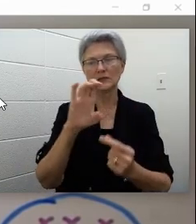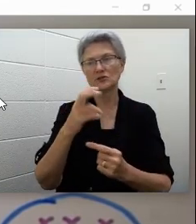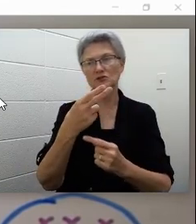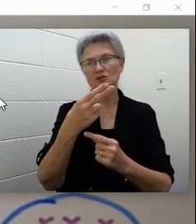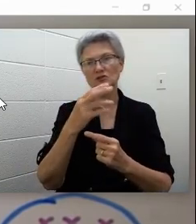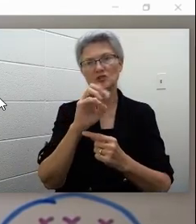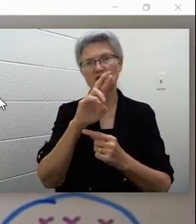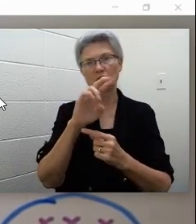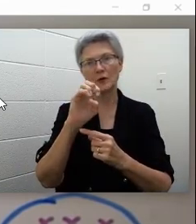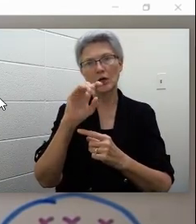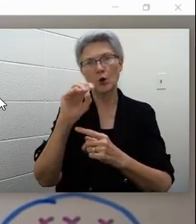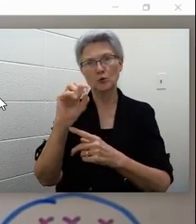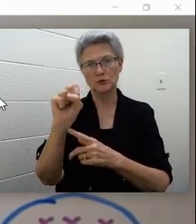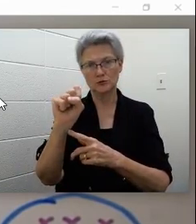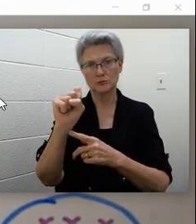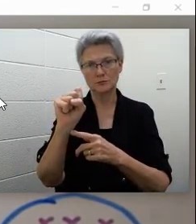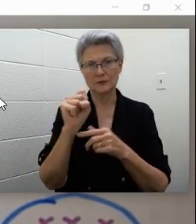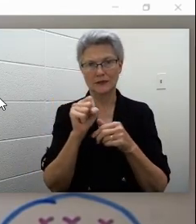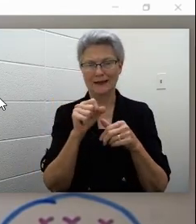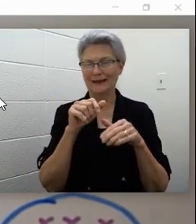one into each group.